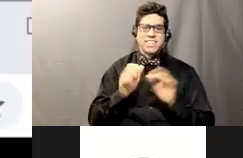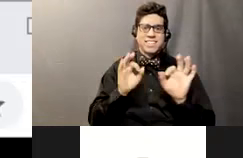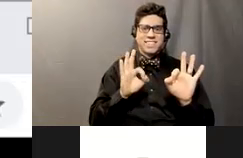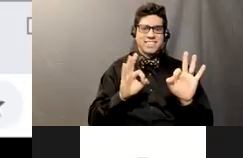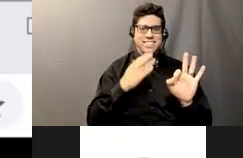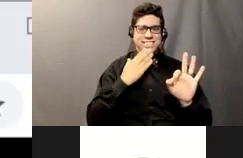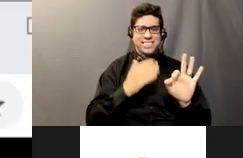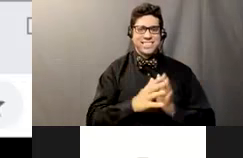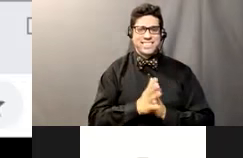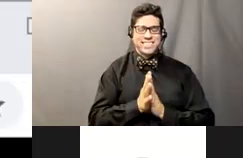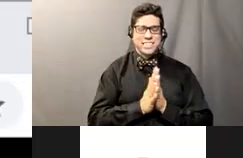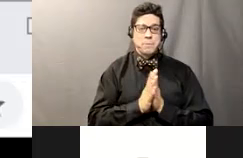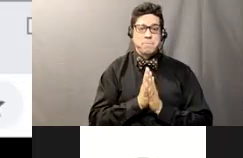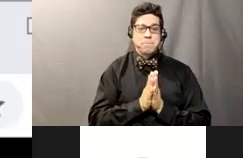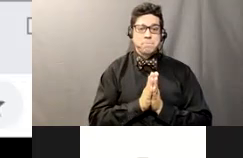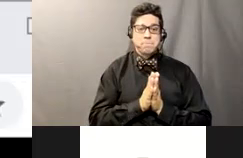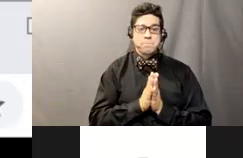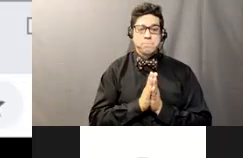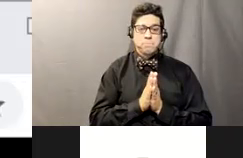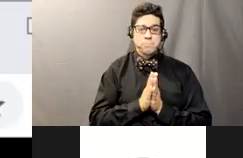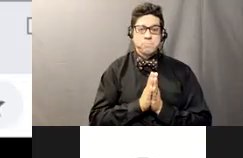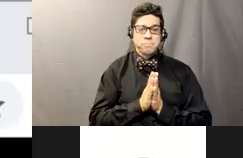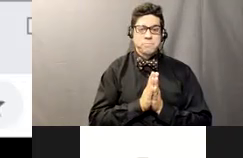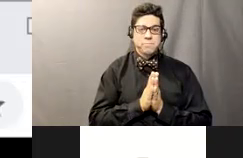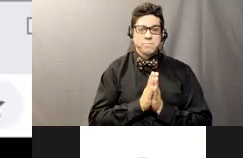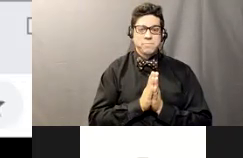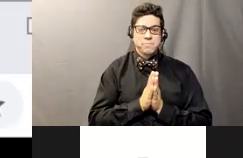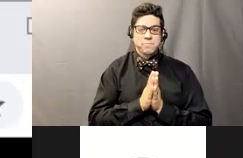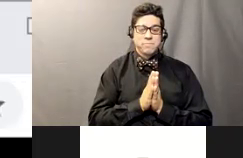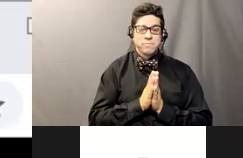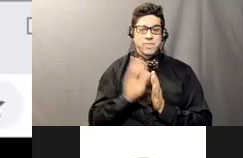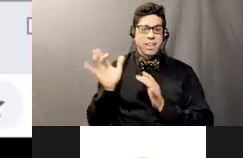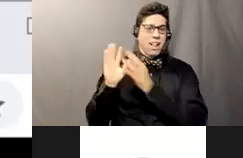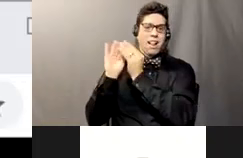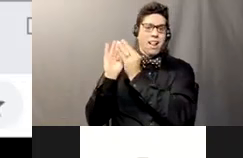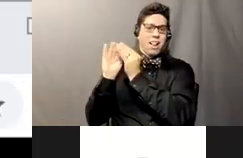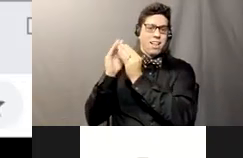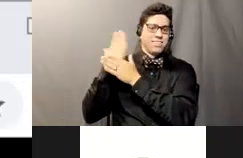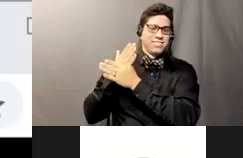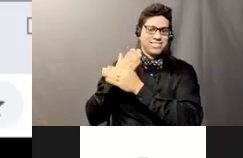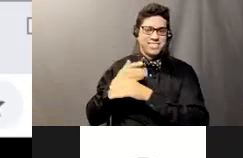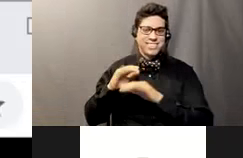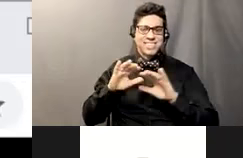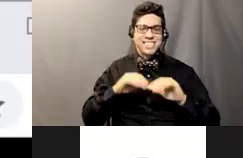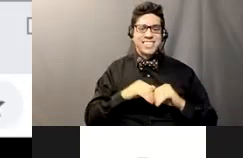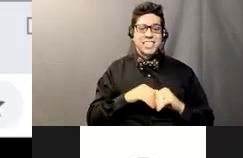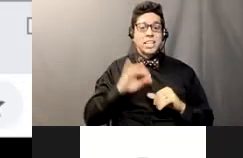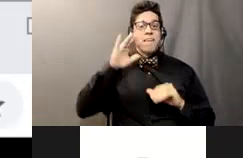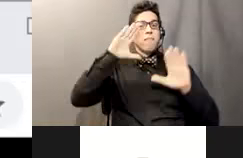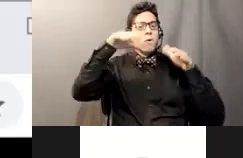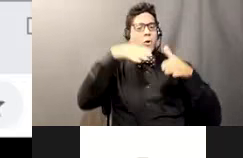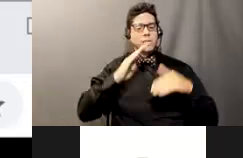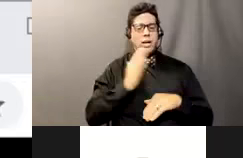Thank you. All right. So we wanted to focus on our districts and our